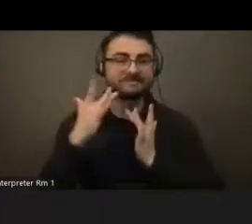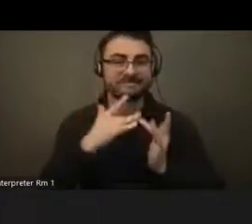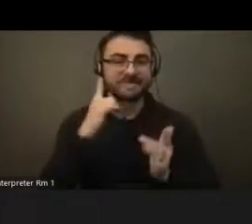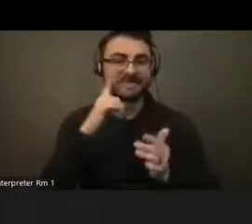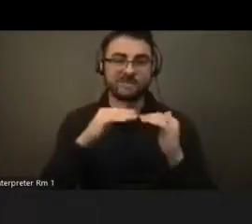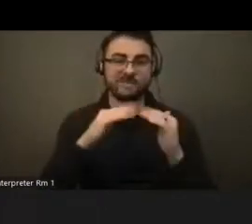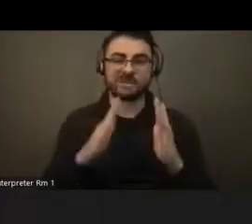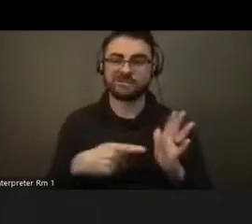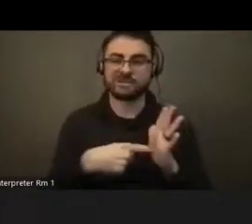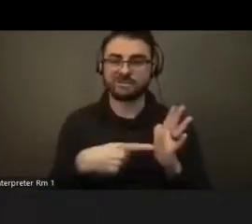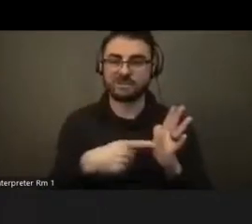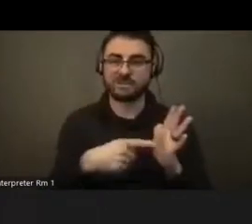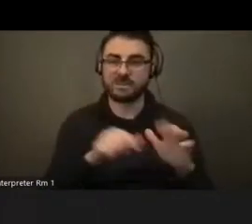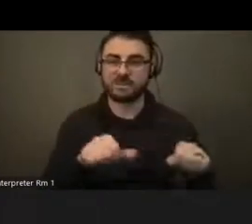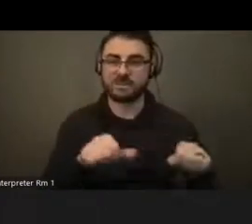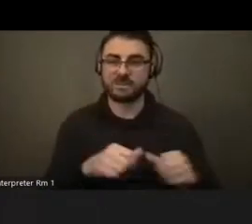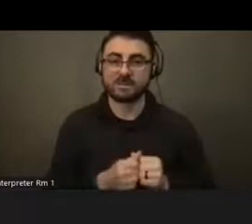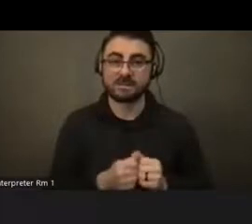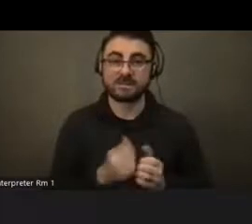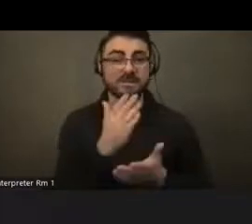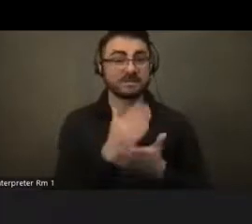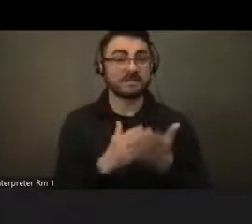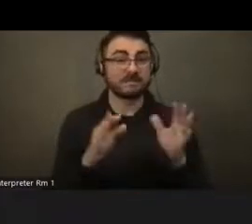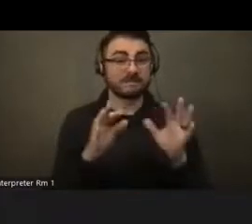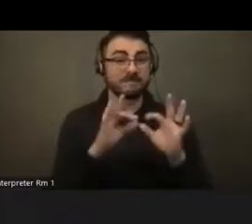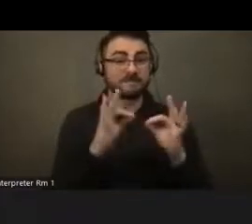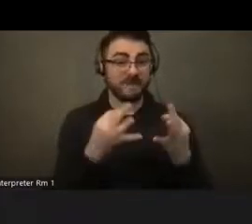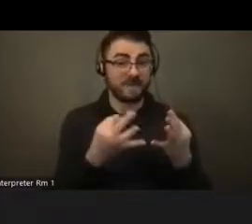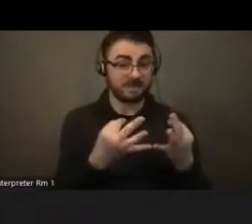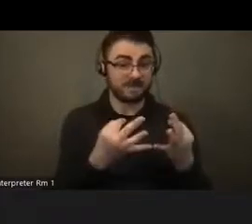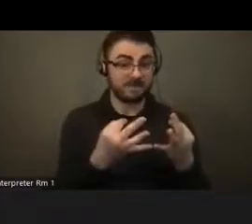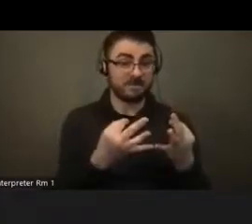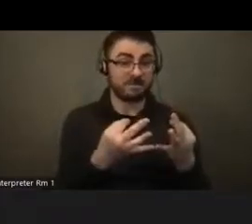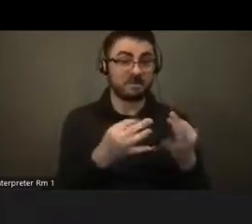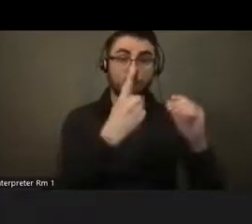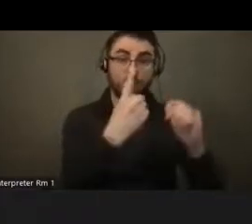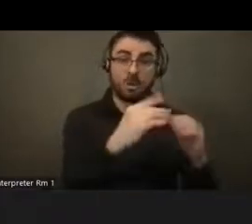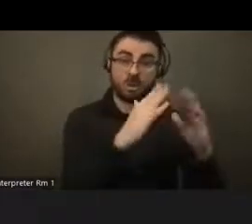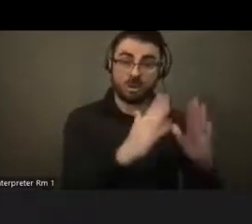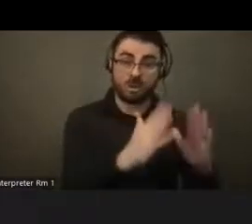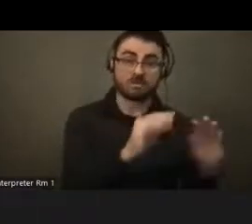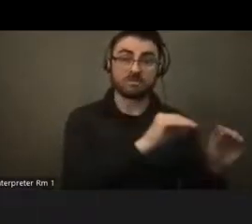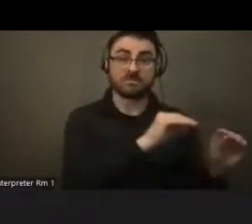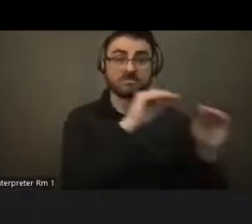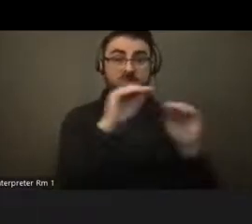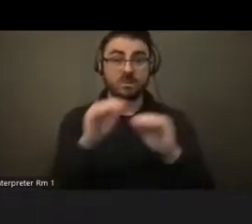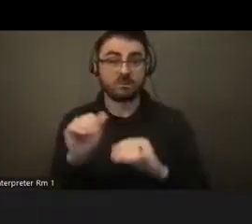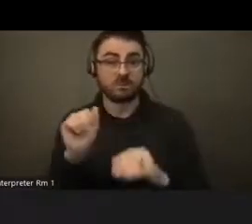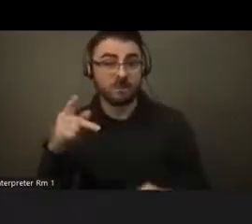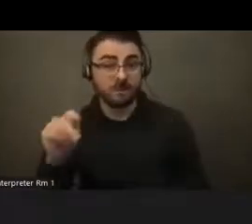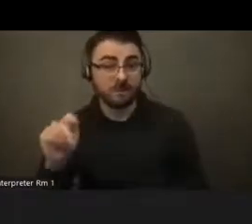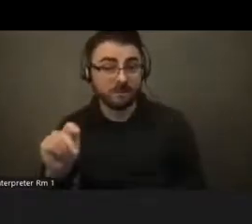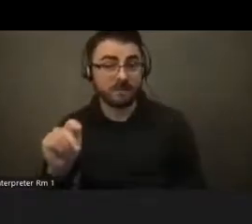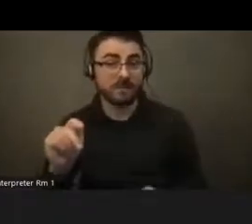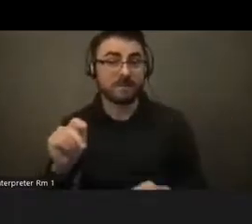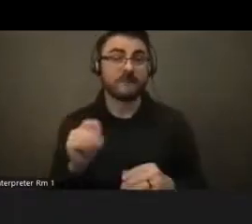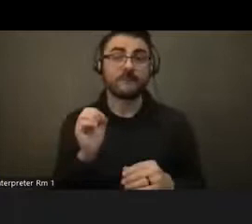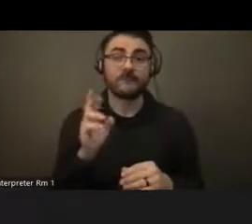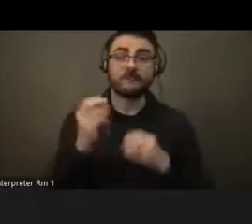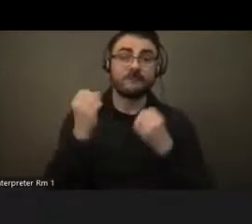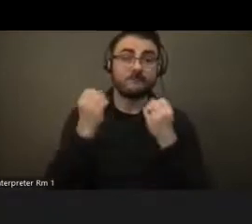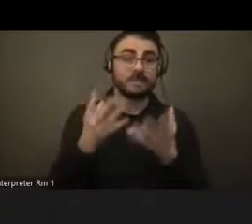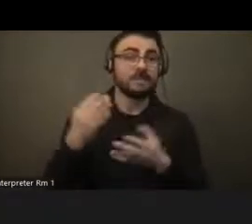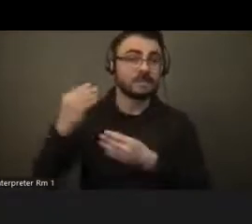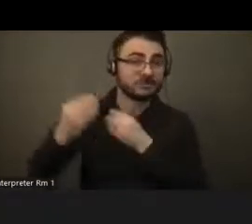families to a single apartment or a single house, multiple generations,